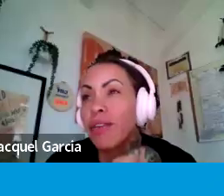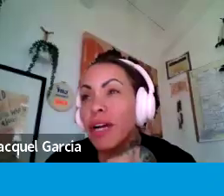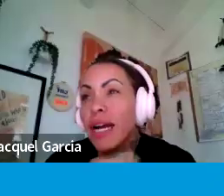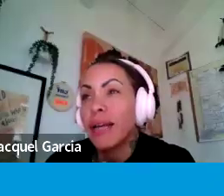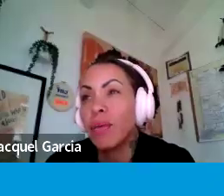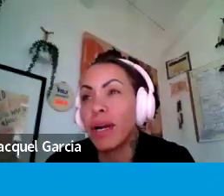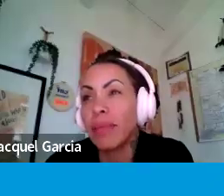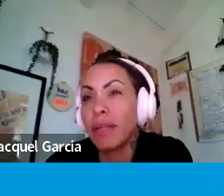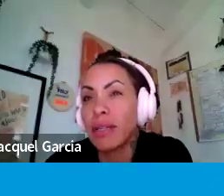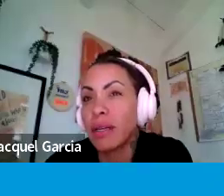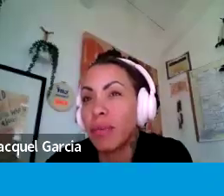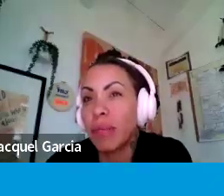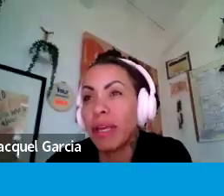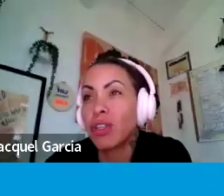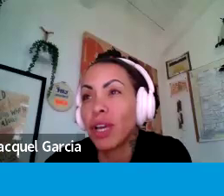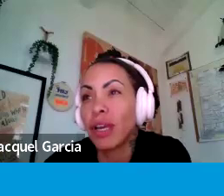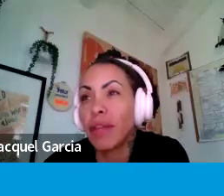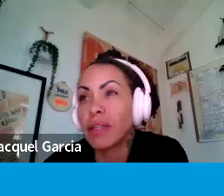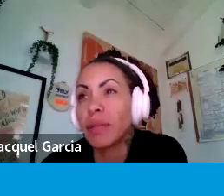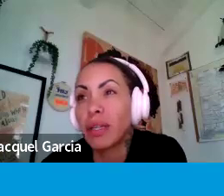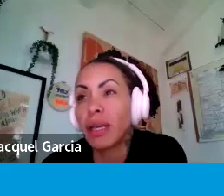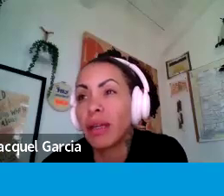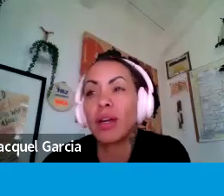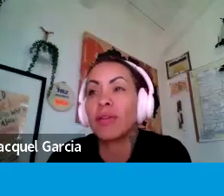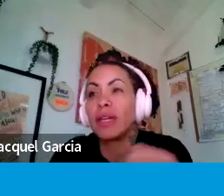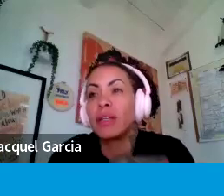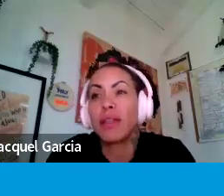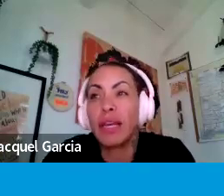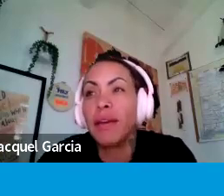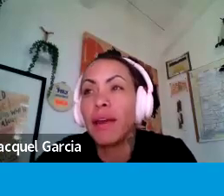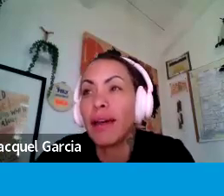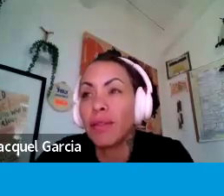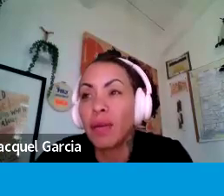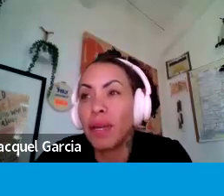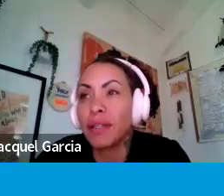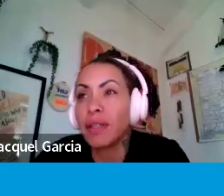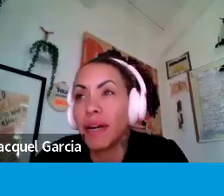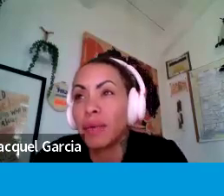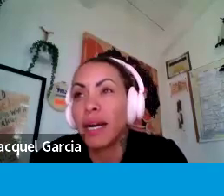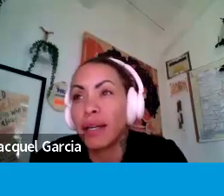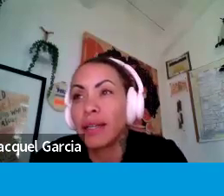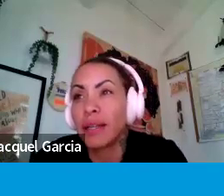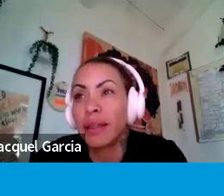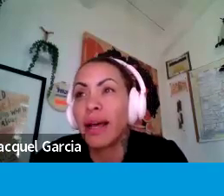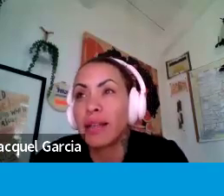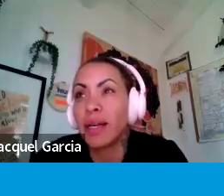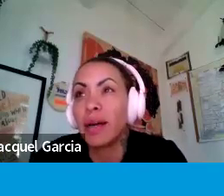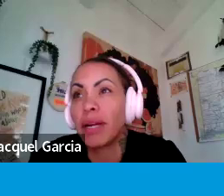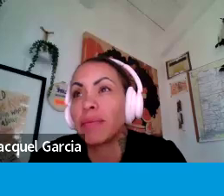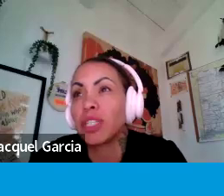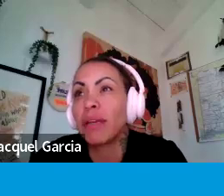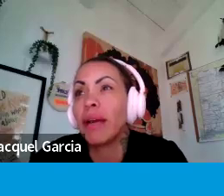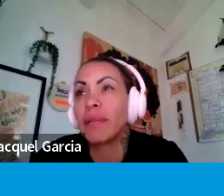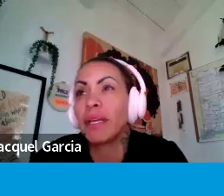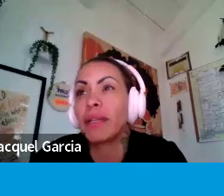the clarity for guide and what guide means has to come from the BHA, if that's something that they, that is a thing. I don't think we get to define what guide is. I think that has to